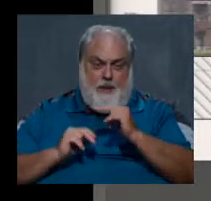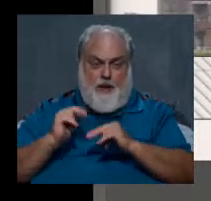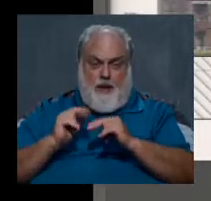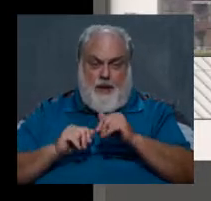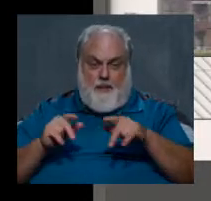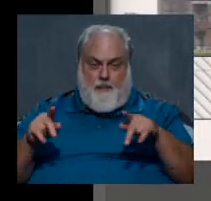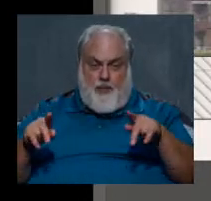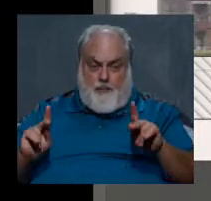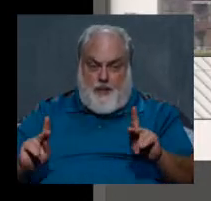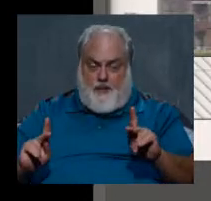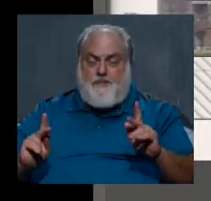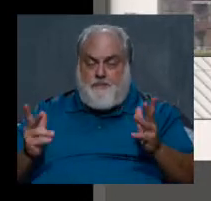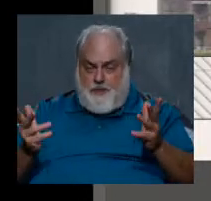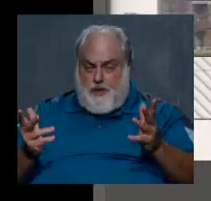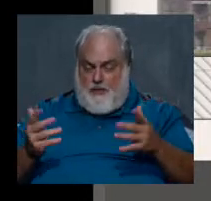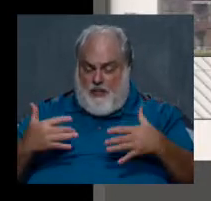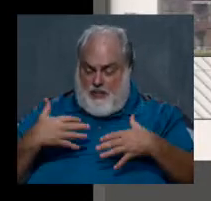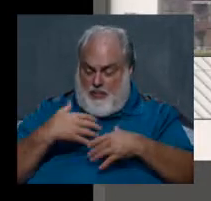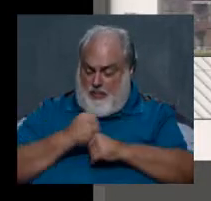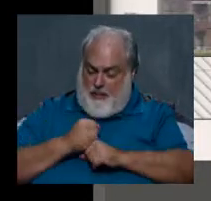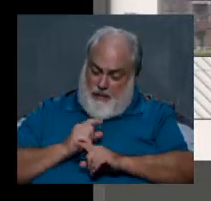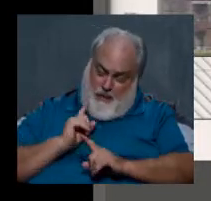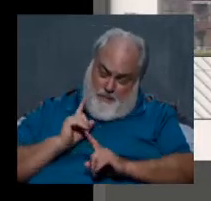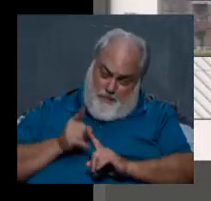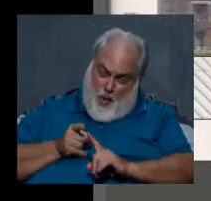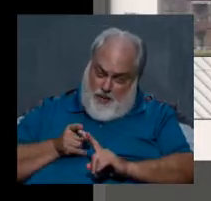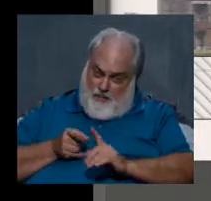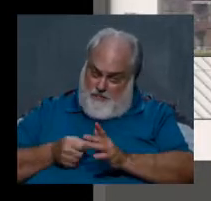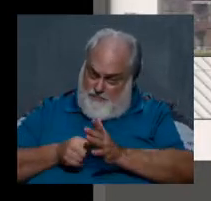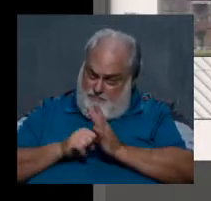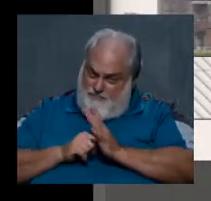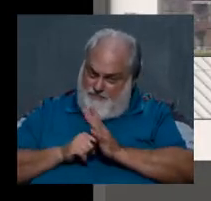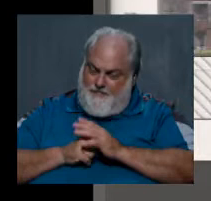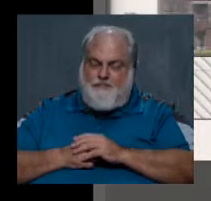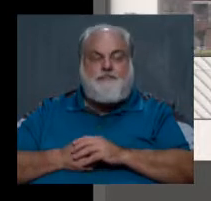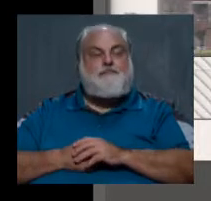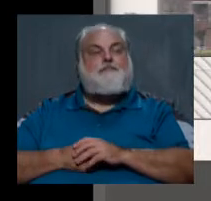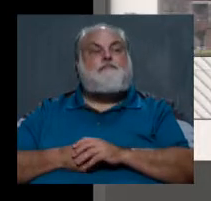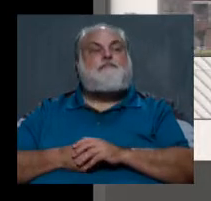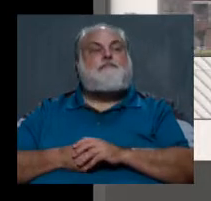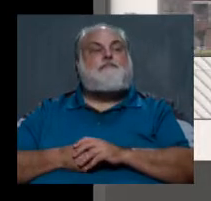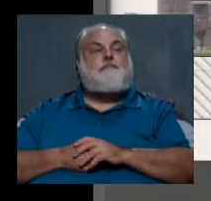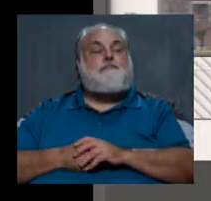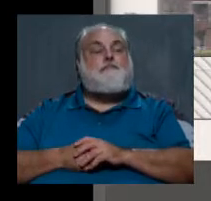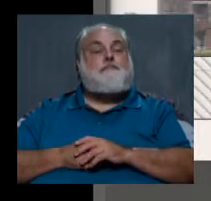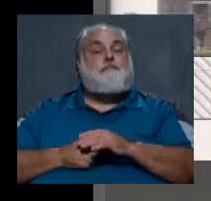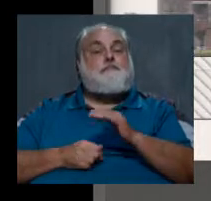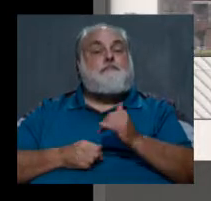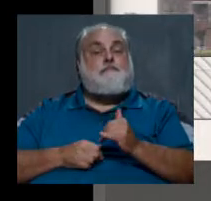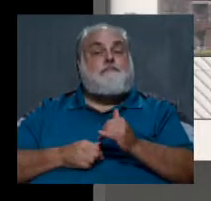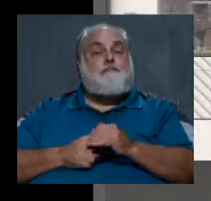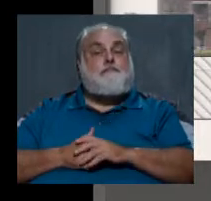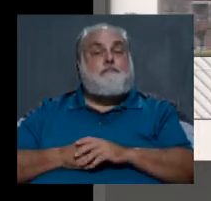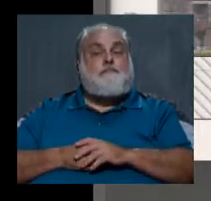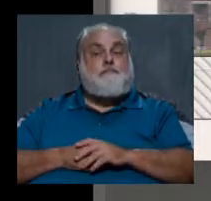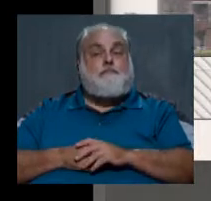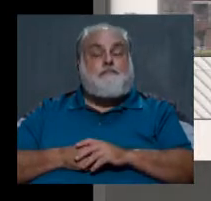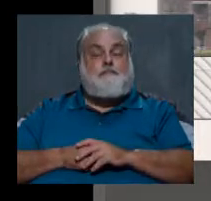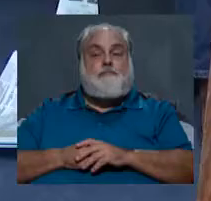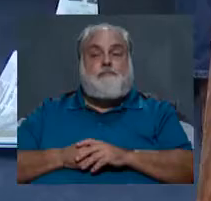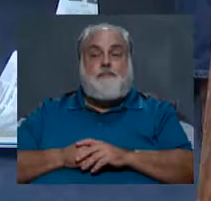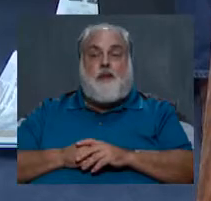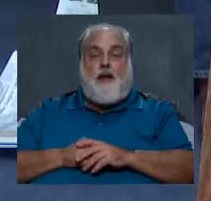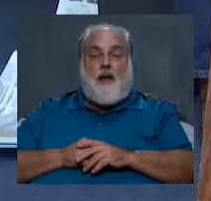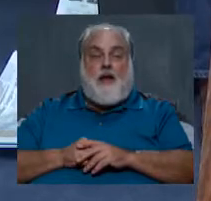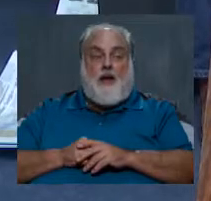permit. So anyway, I wanted to just make that make you aware of that. Okay, thank you, Frank. Okay, thanks, John. Sissy? I'm gonna, we